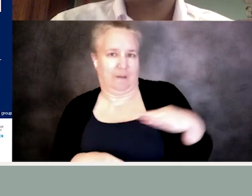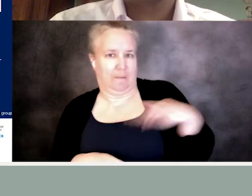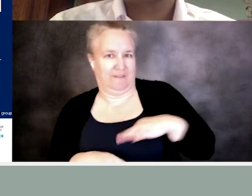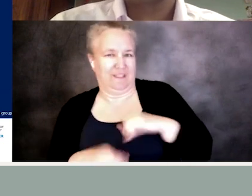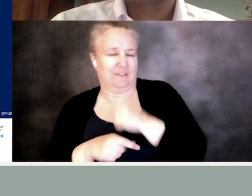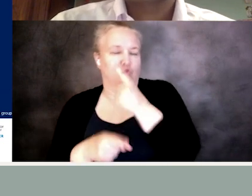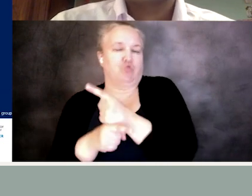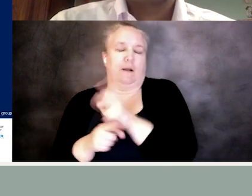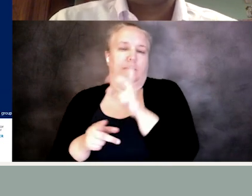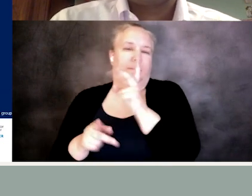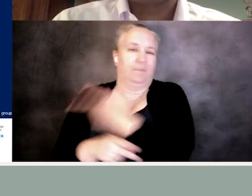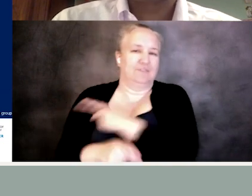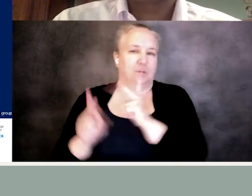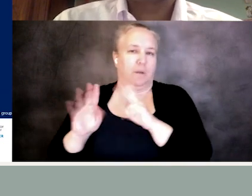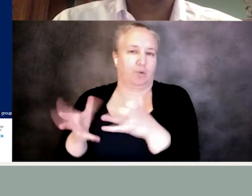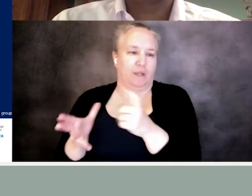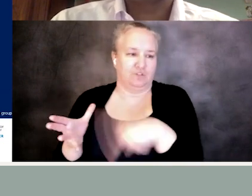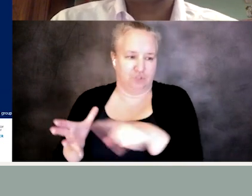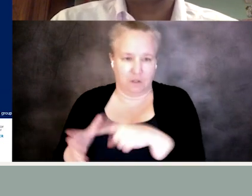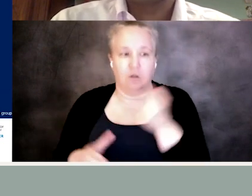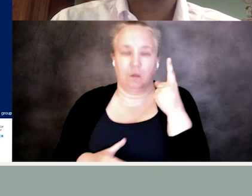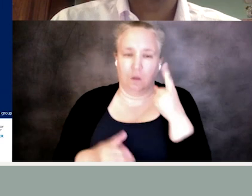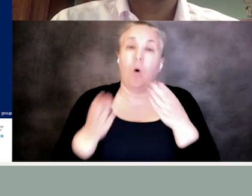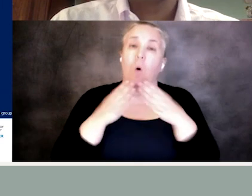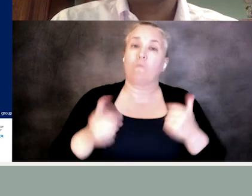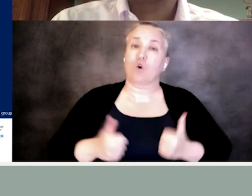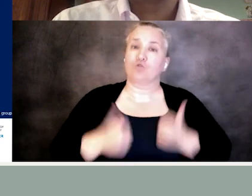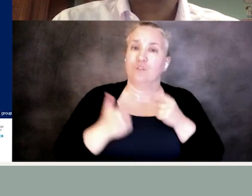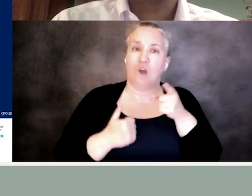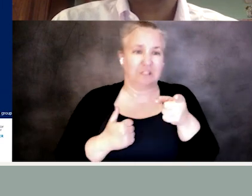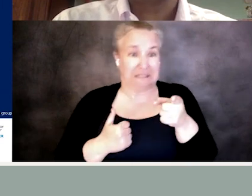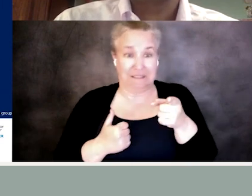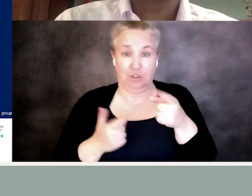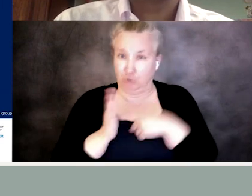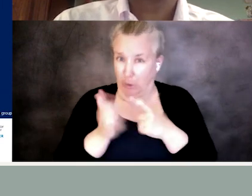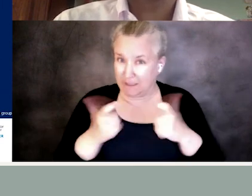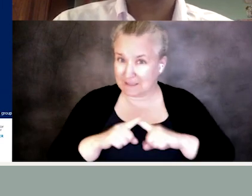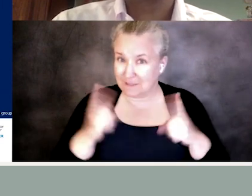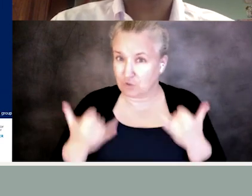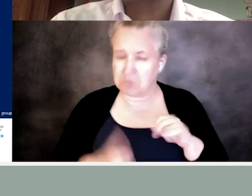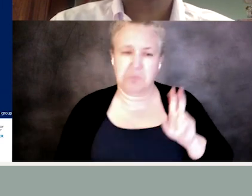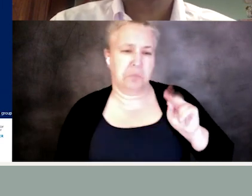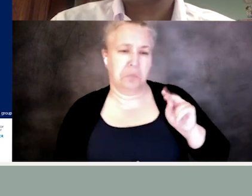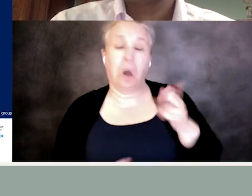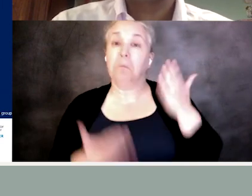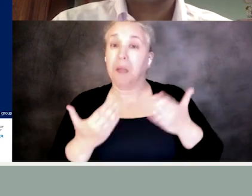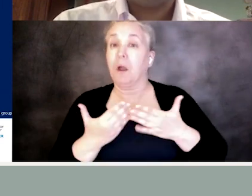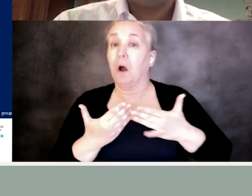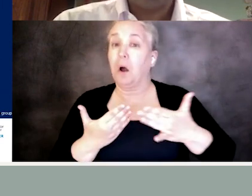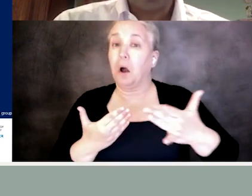patient population. Just an overall survival hasn't shown a big difference right now, but that may change as time goes